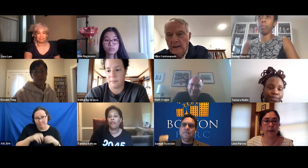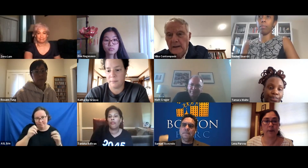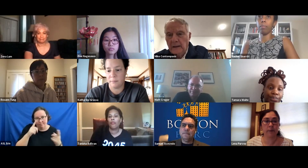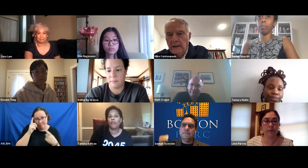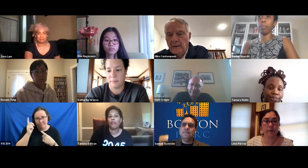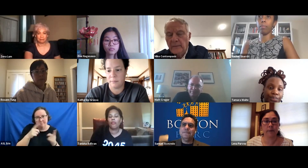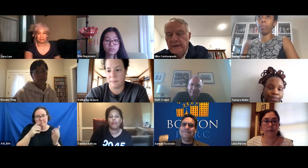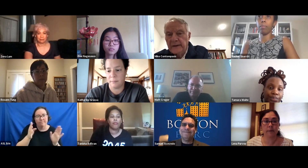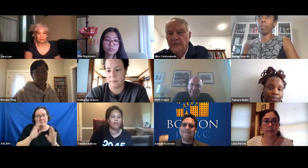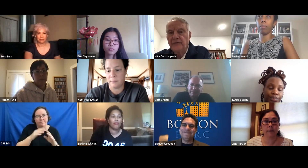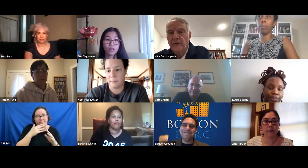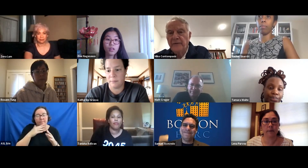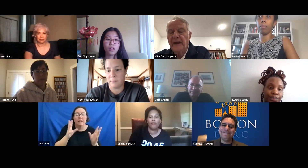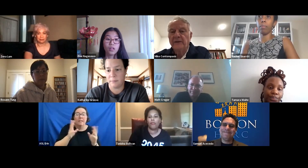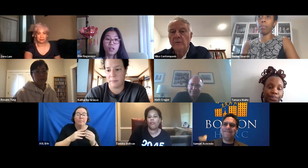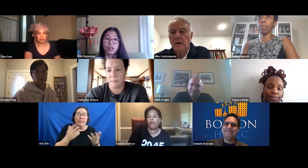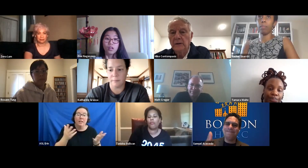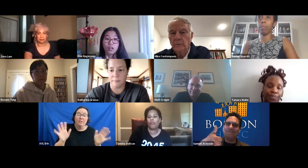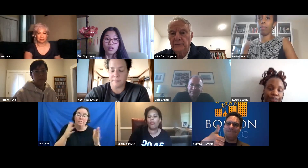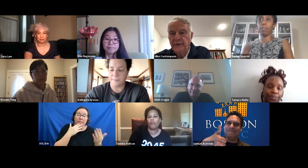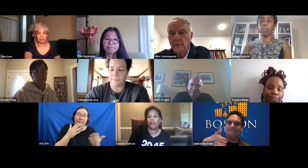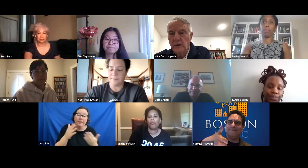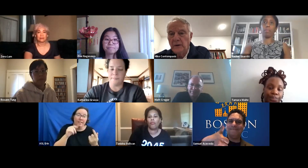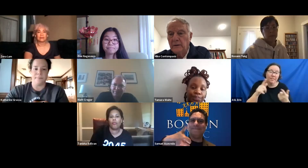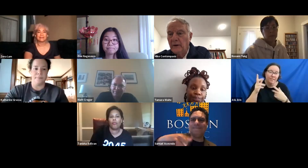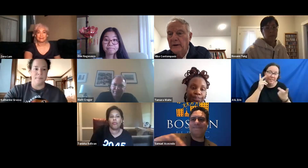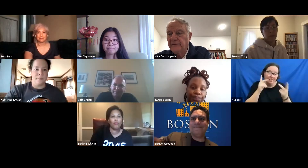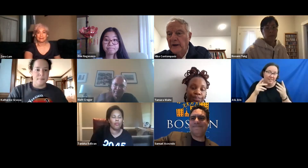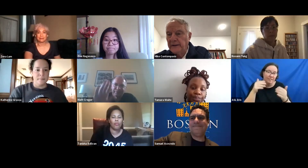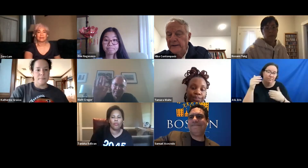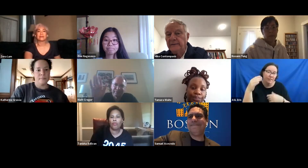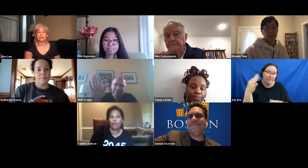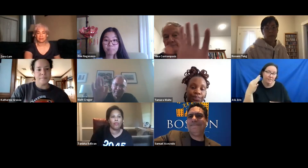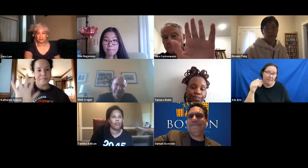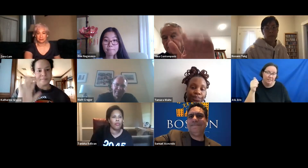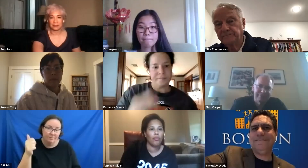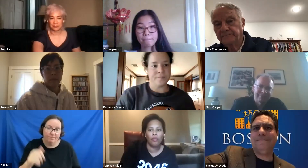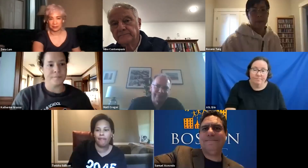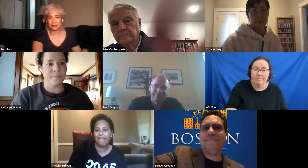unanimous. Thank you. meeting is adjourned. Thank you all. We'll see you all on Friday.